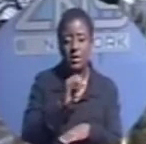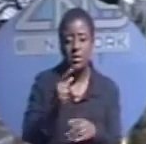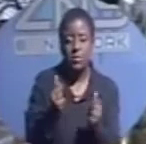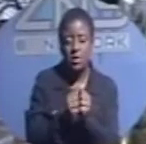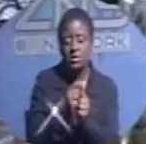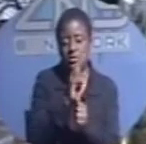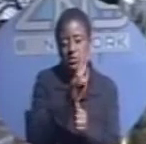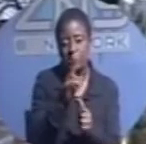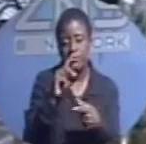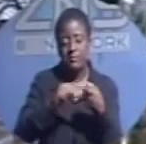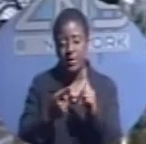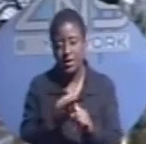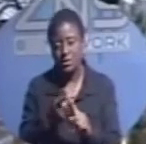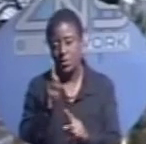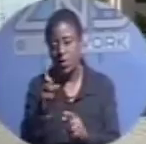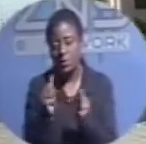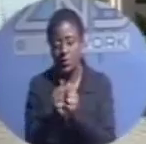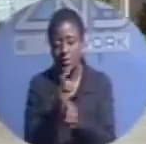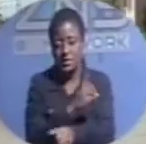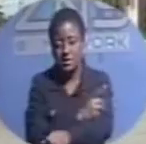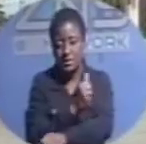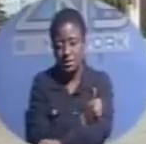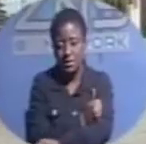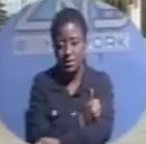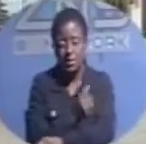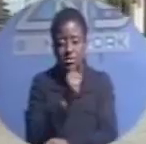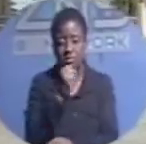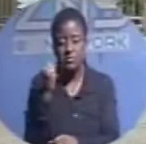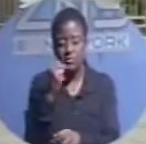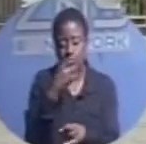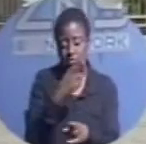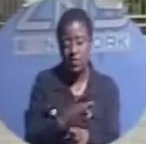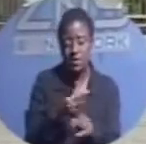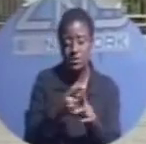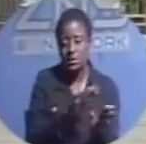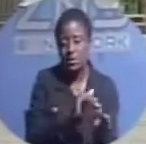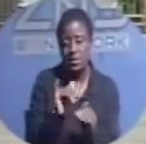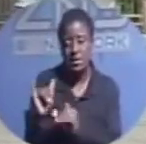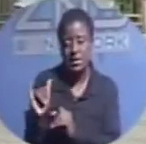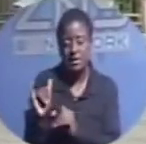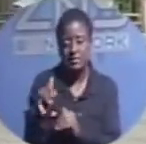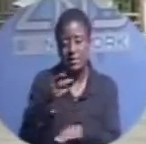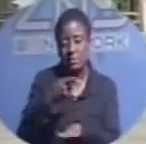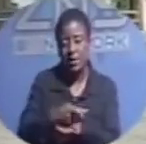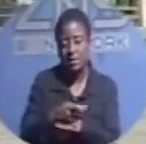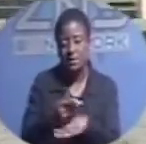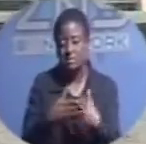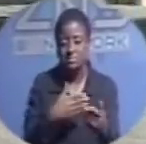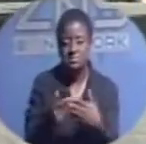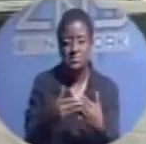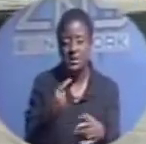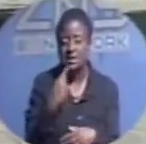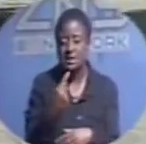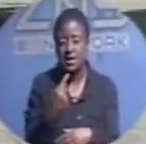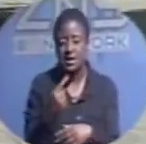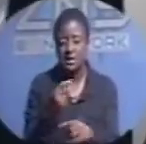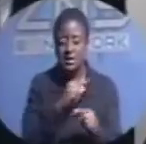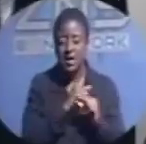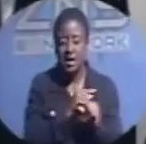disability, were denied the right to leave the property, despite telling the guard that this was false